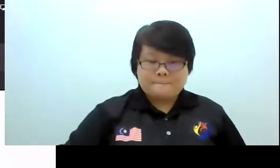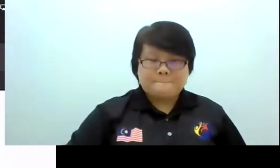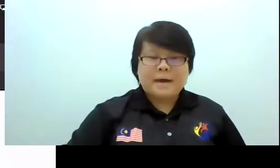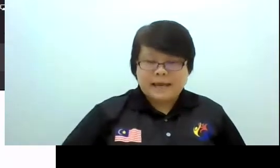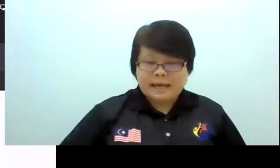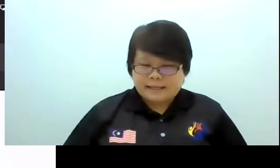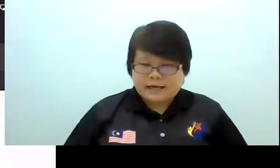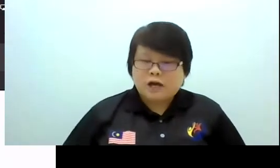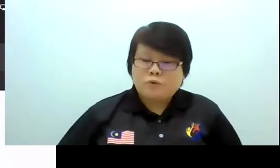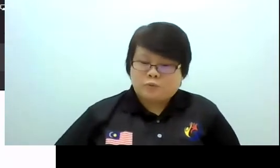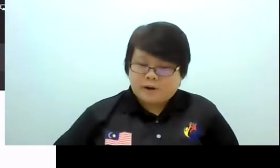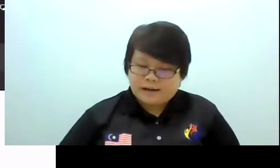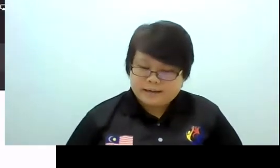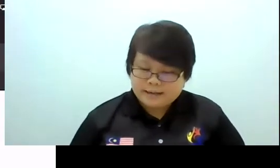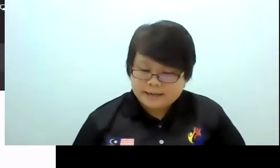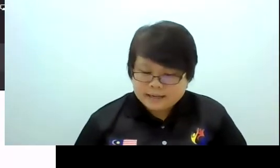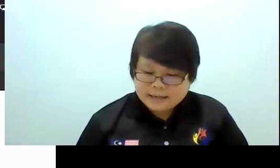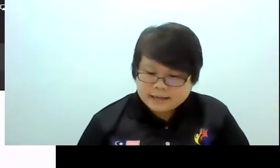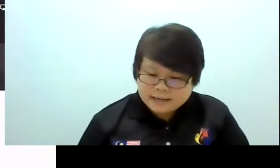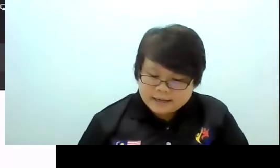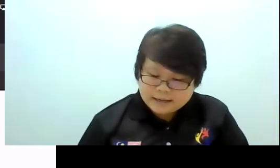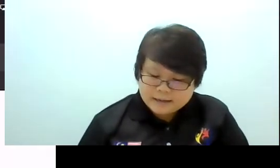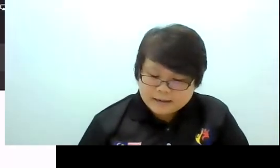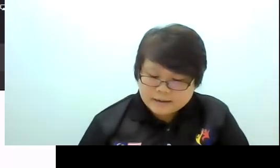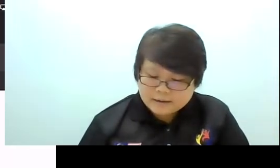P-A-N-E, Payne. I will write.